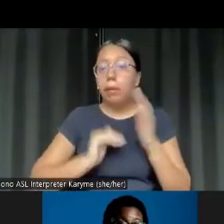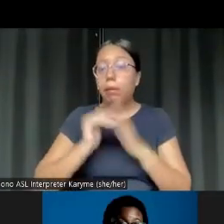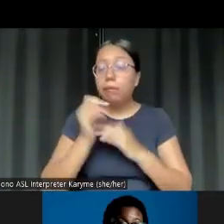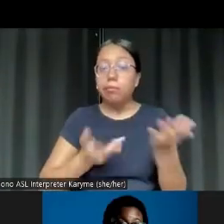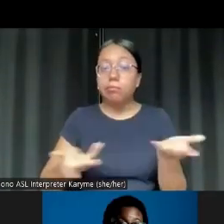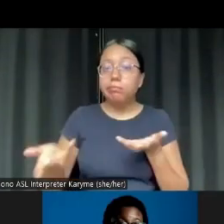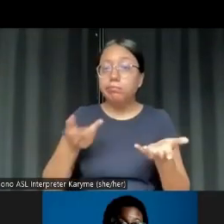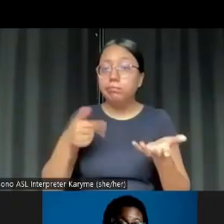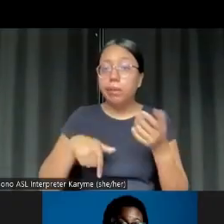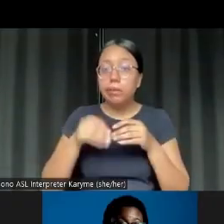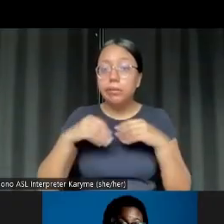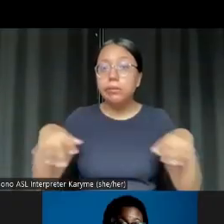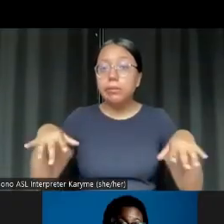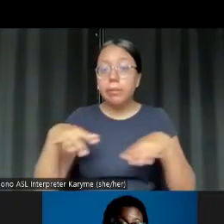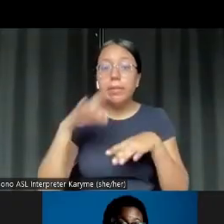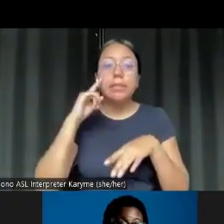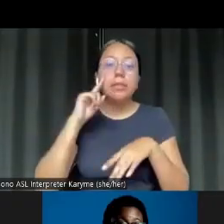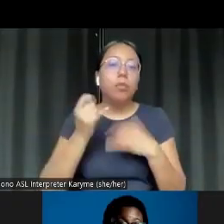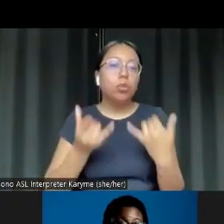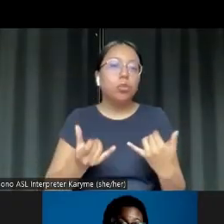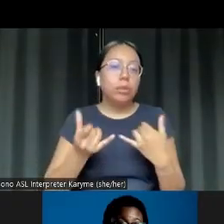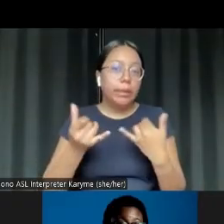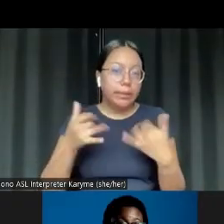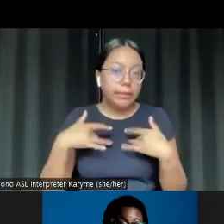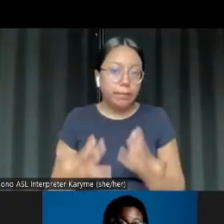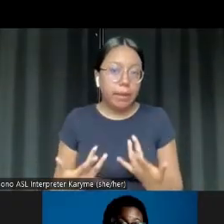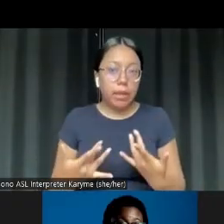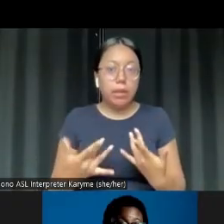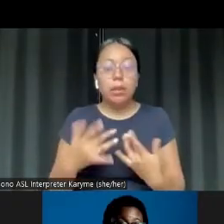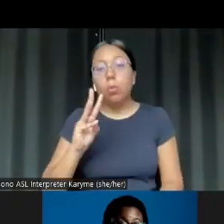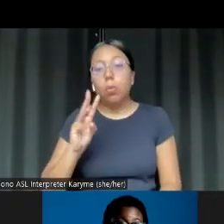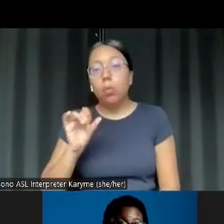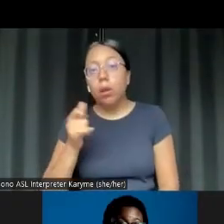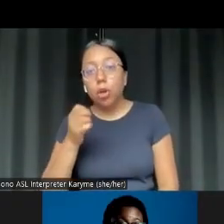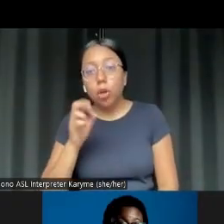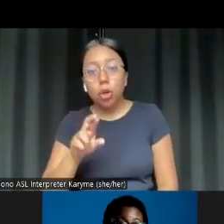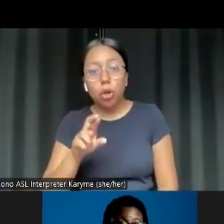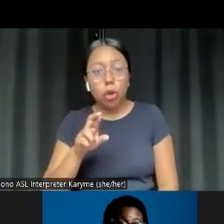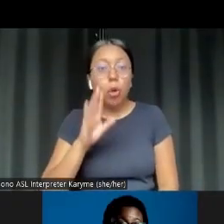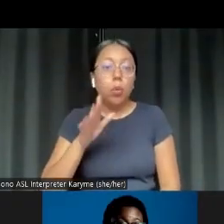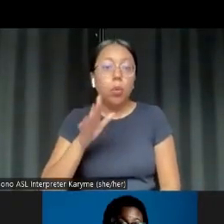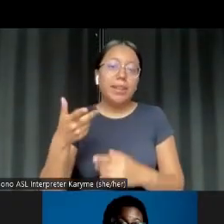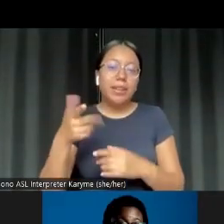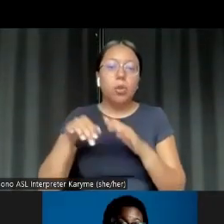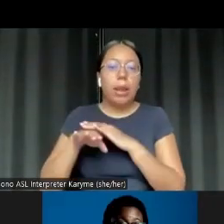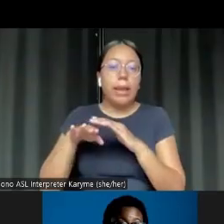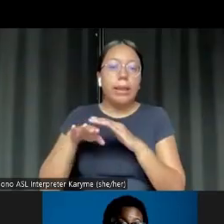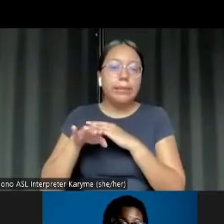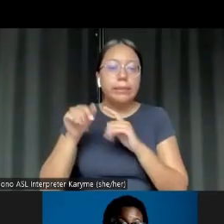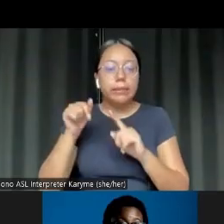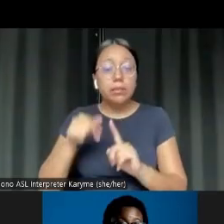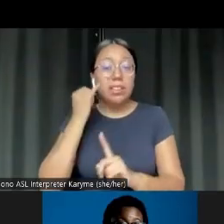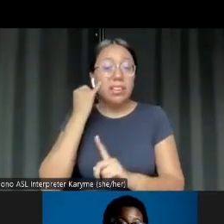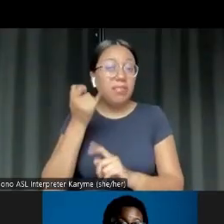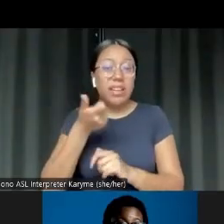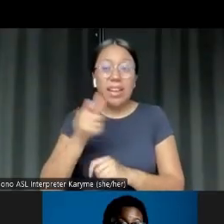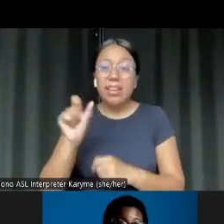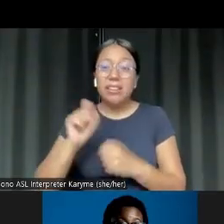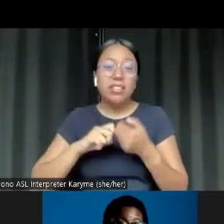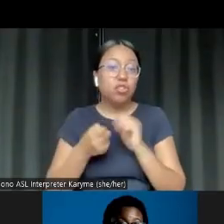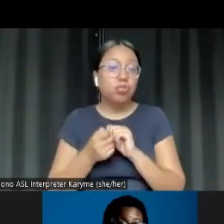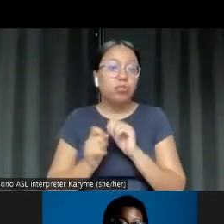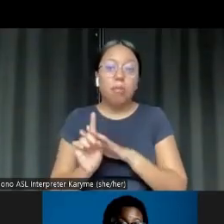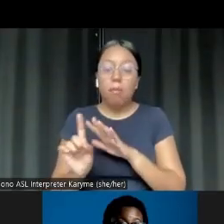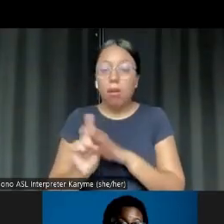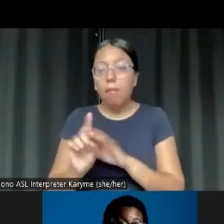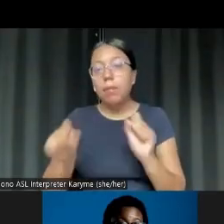today's event, myself and Walker Brewer will be your access doulas. So please reach out to us if there are any access issues. Our lab leaders will